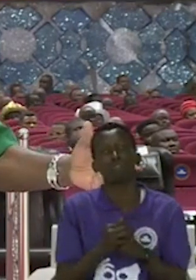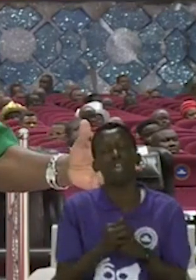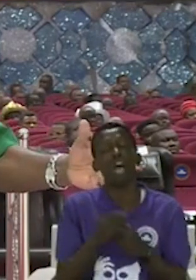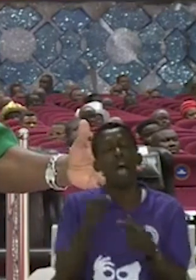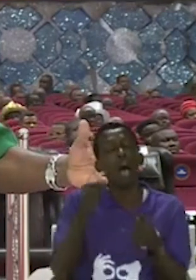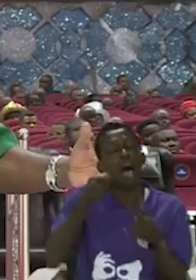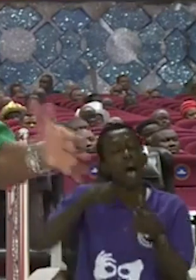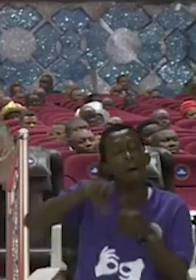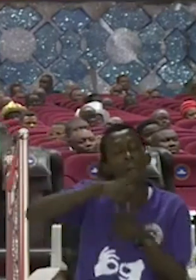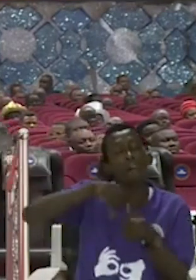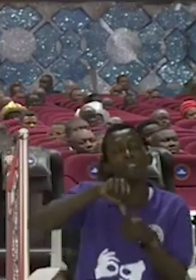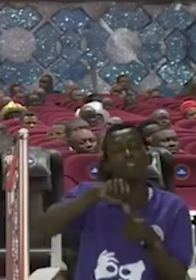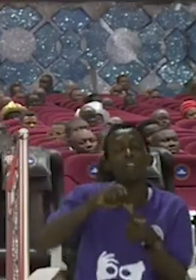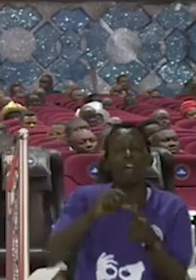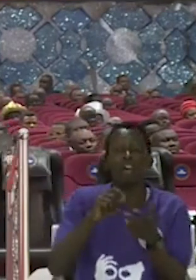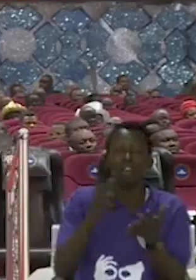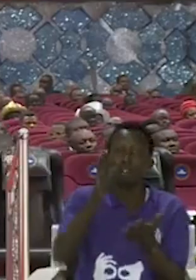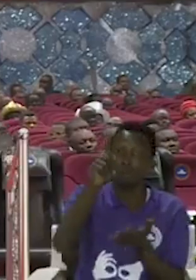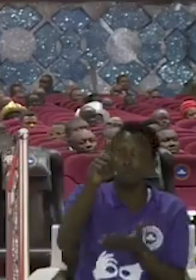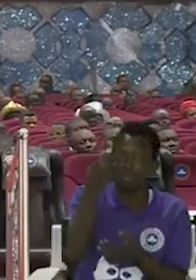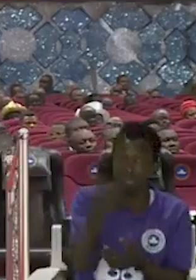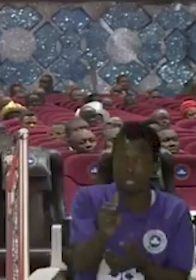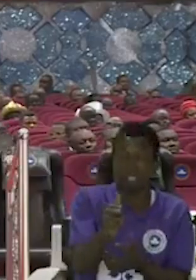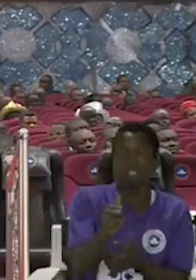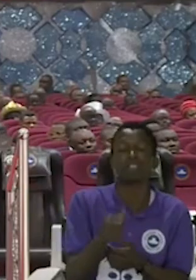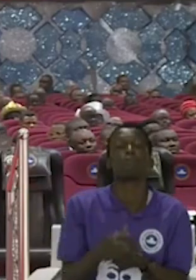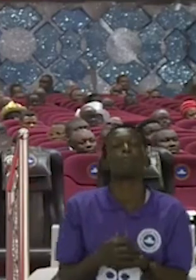about tithing.